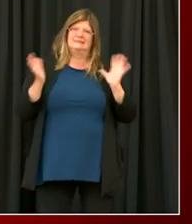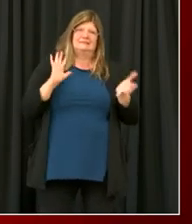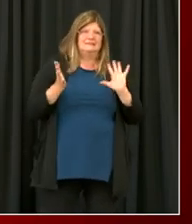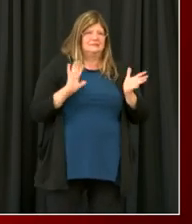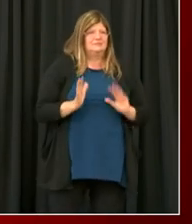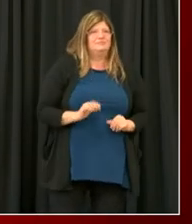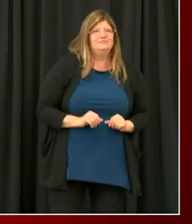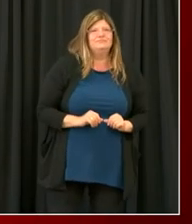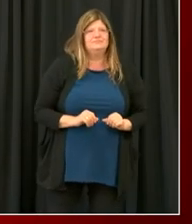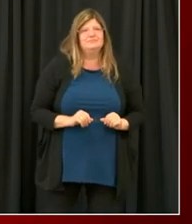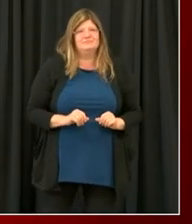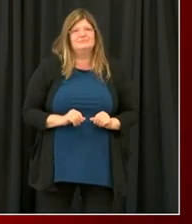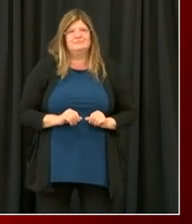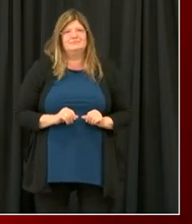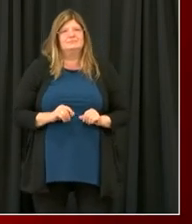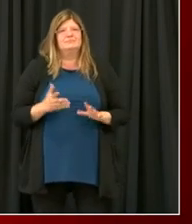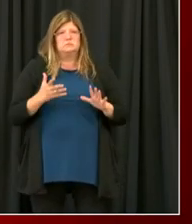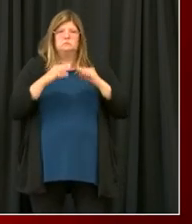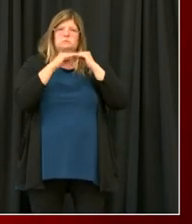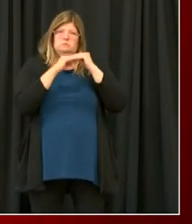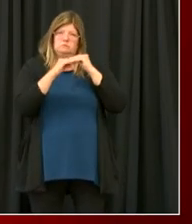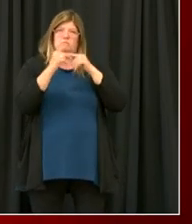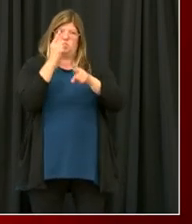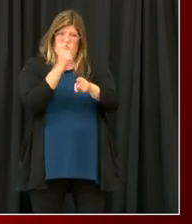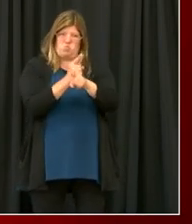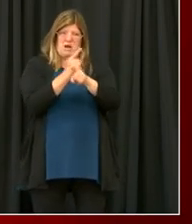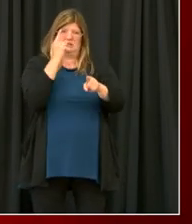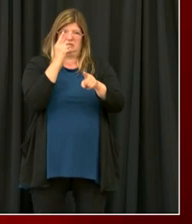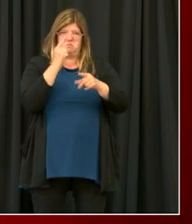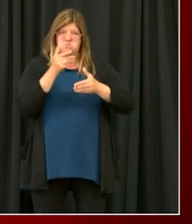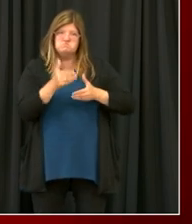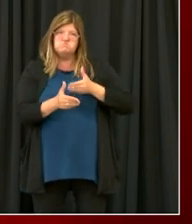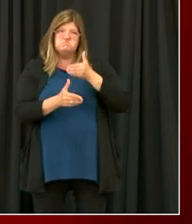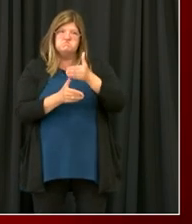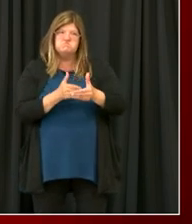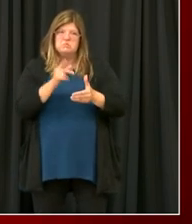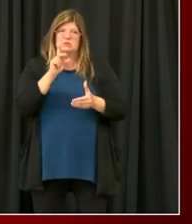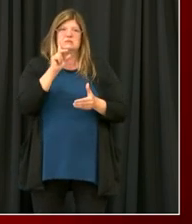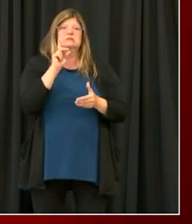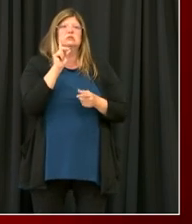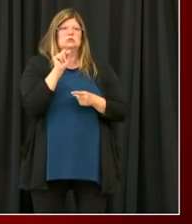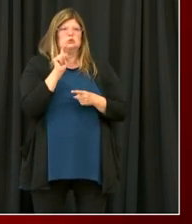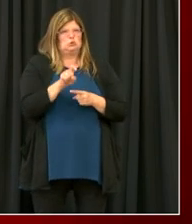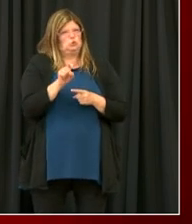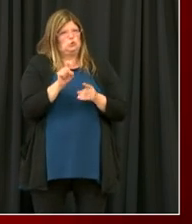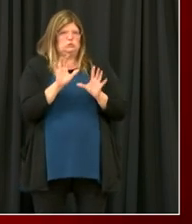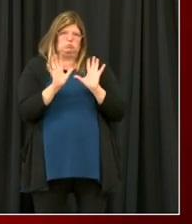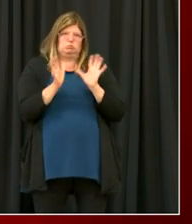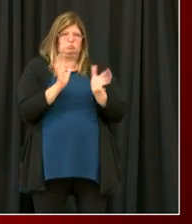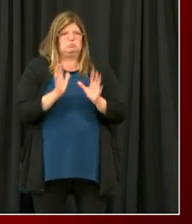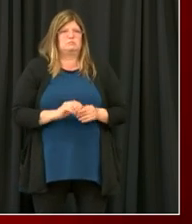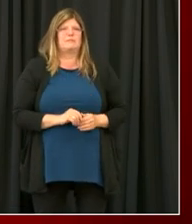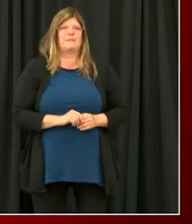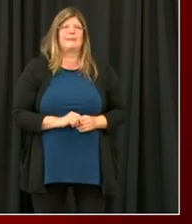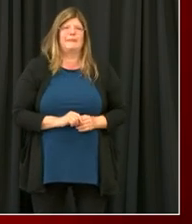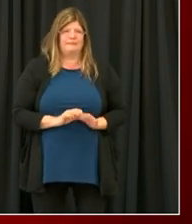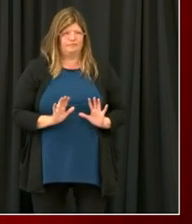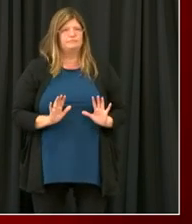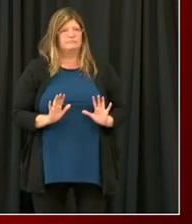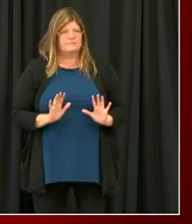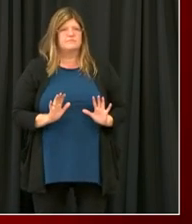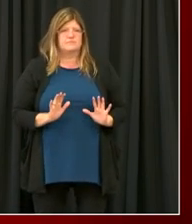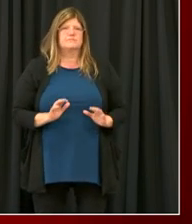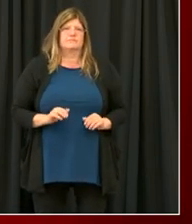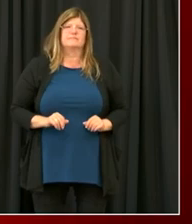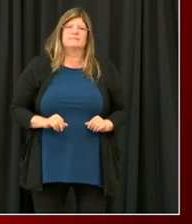going at the pace that we think the data suggests we should. That's not to say that we